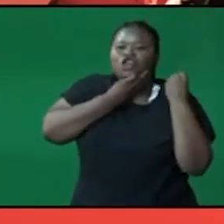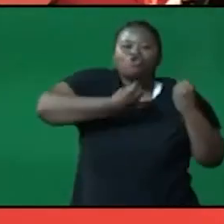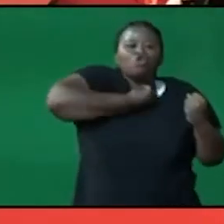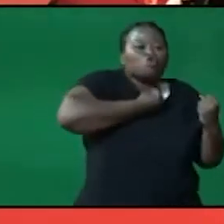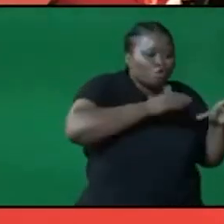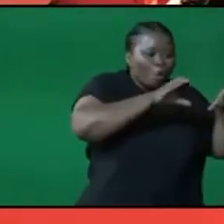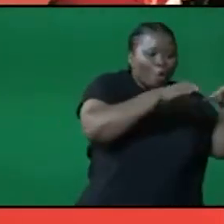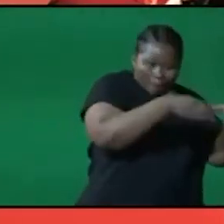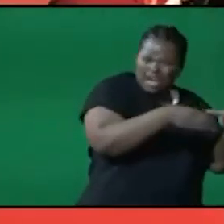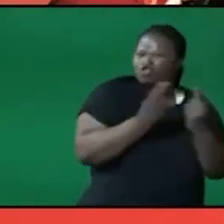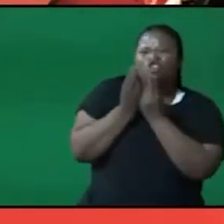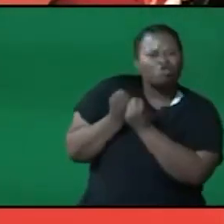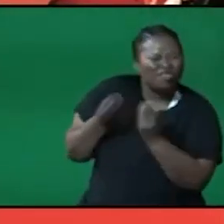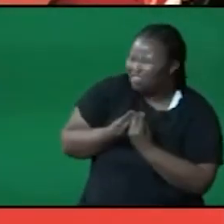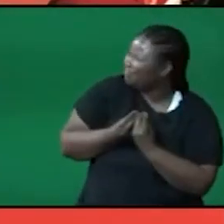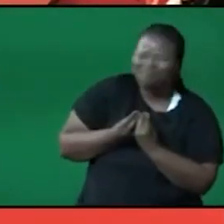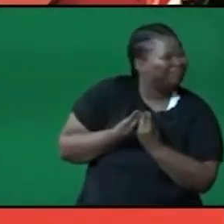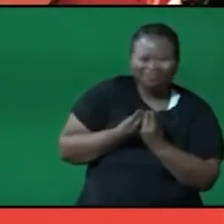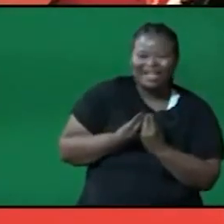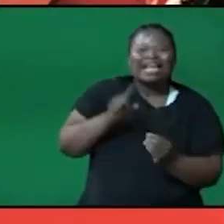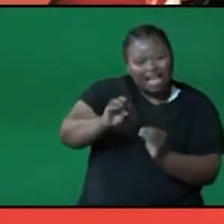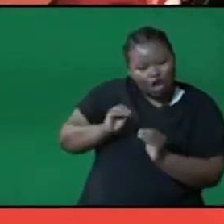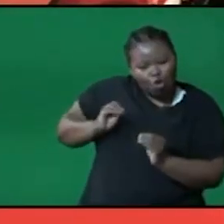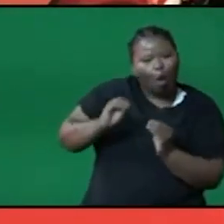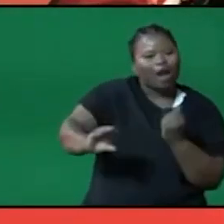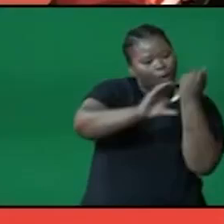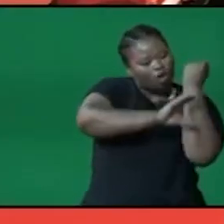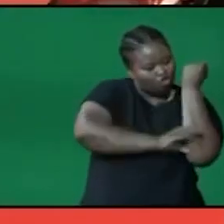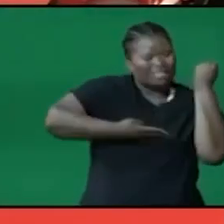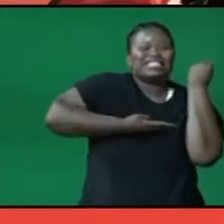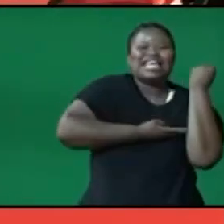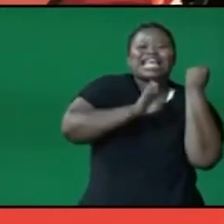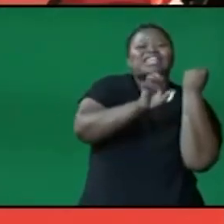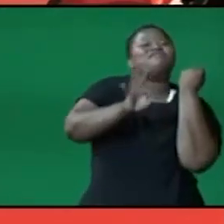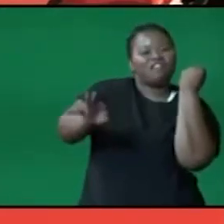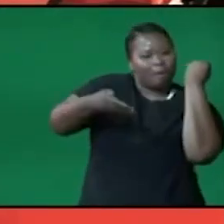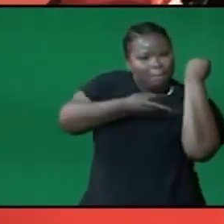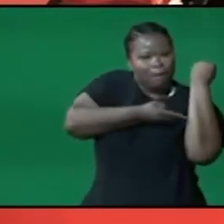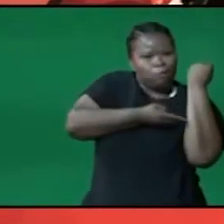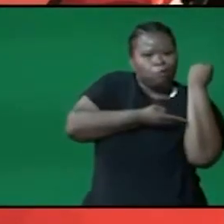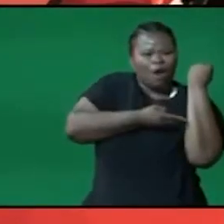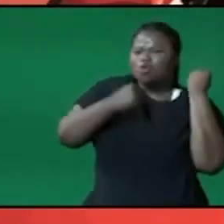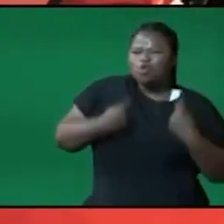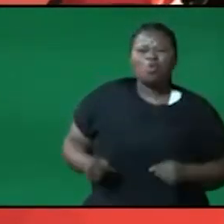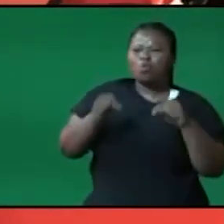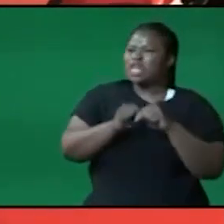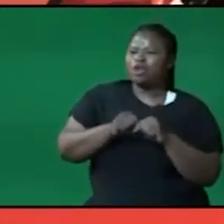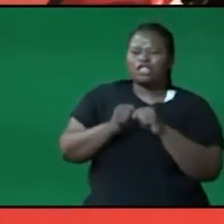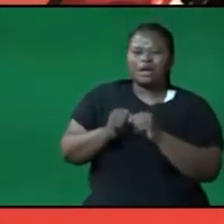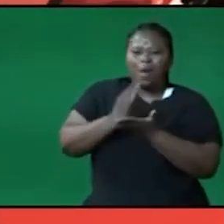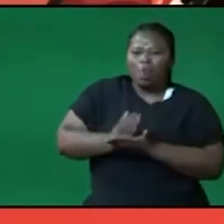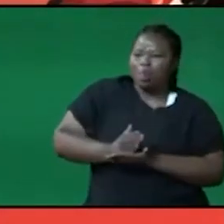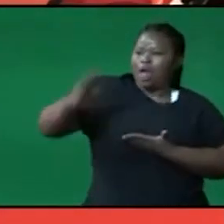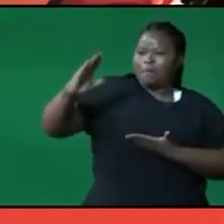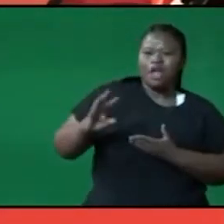not proposing a new thing. It is in the Constitution of the EFF. We are not dissolving